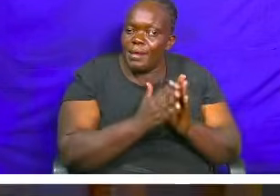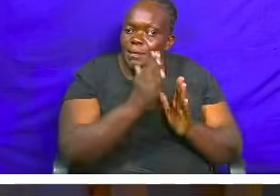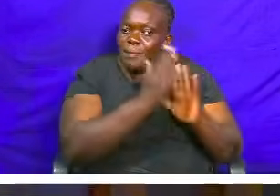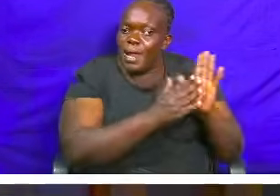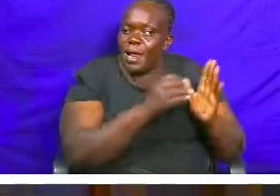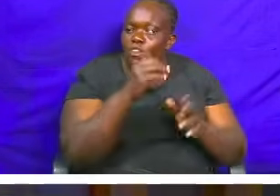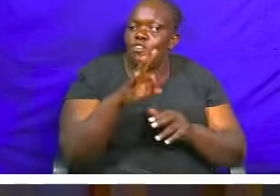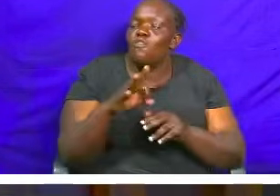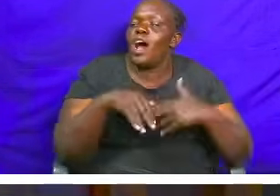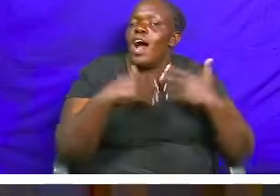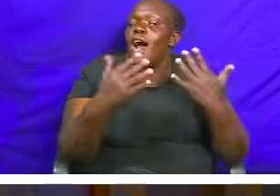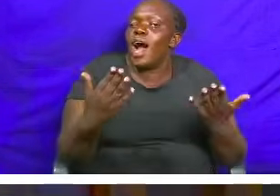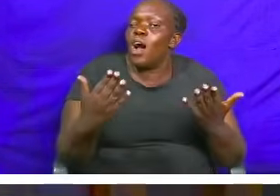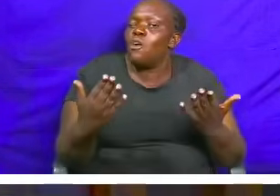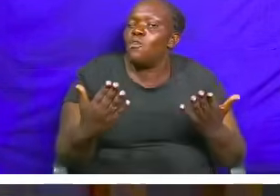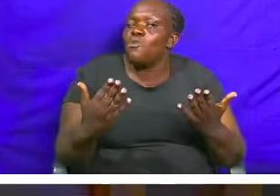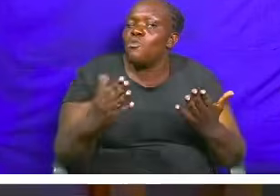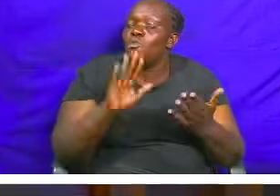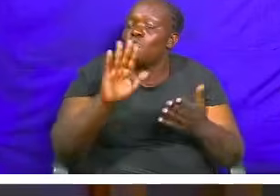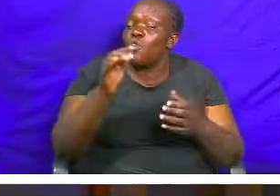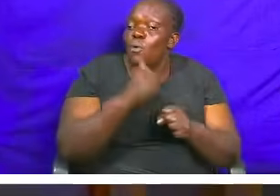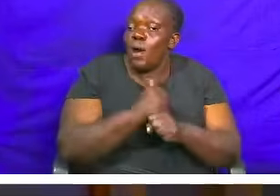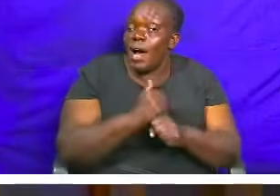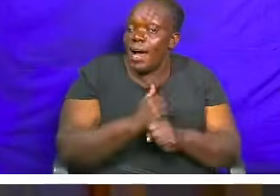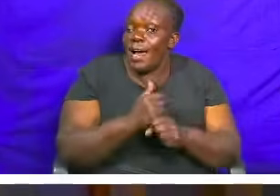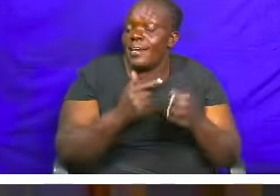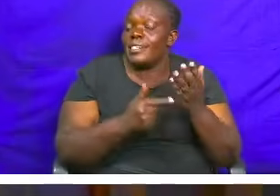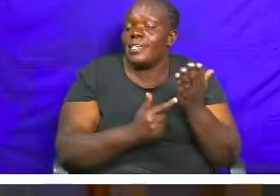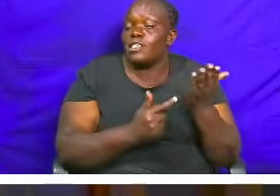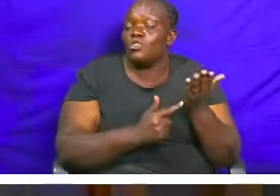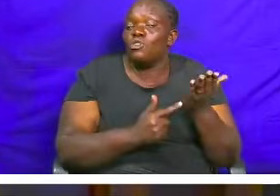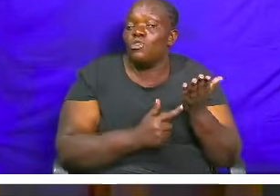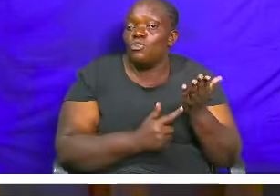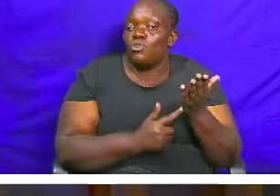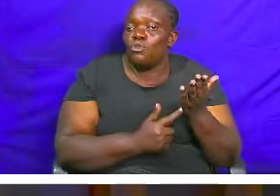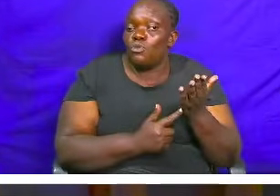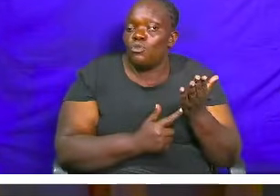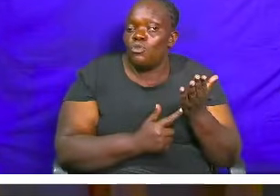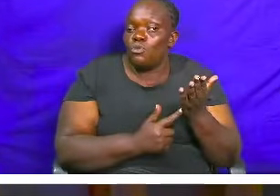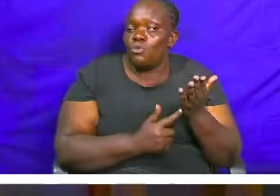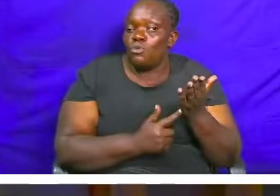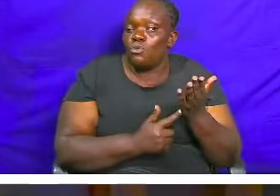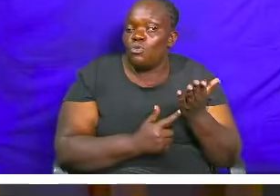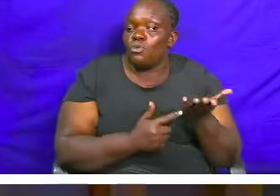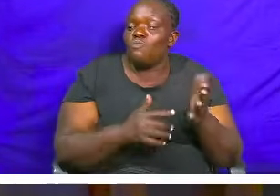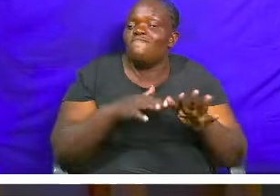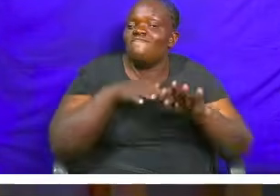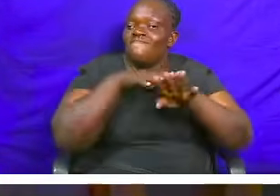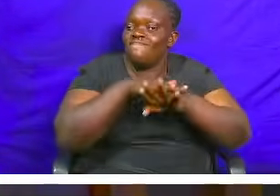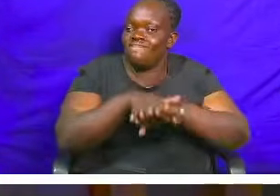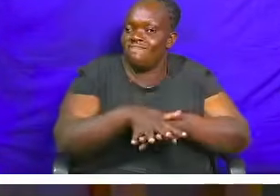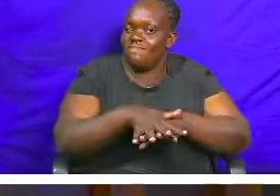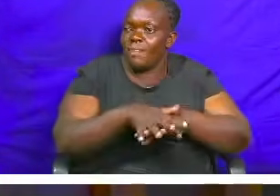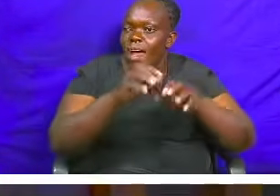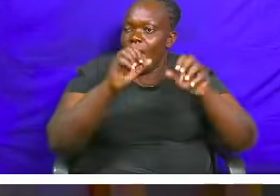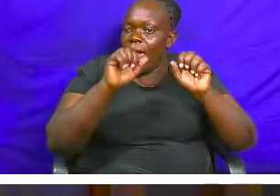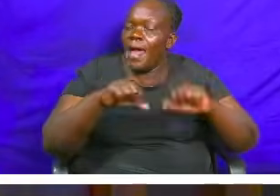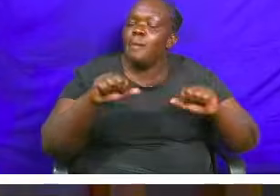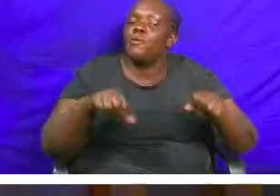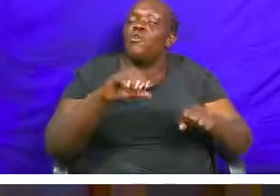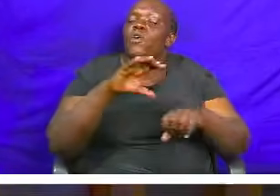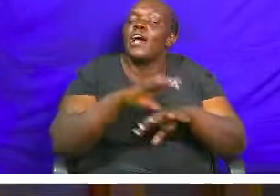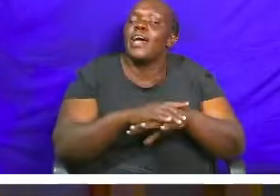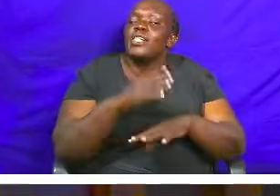of how your commercials and the technical will basically intertwine, so that you can be able to get that oil out of the